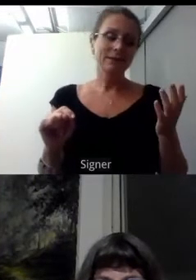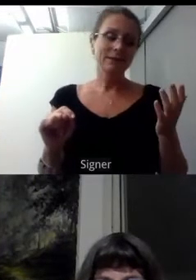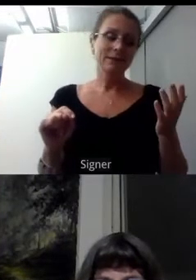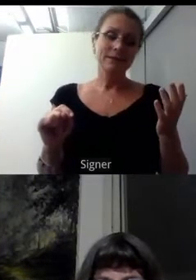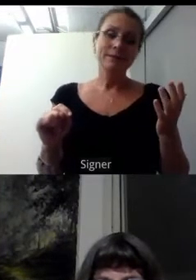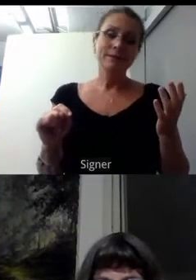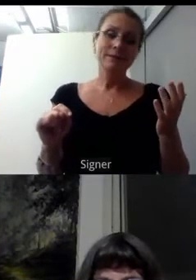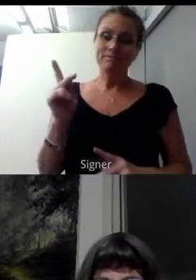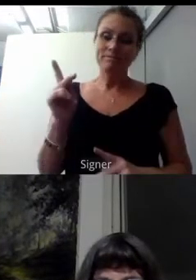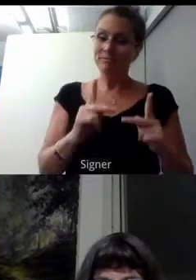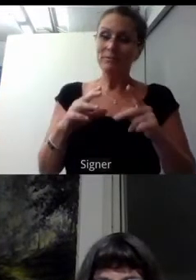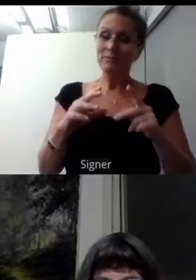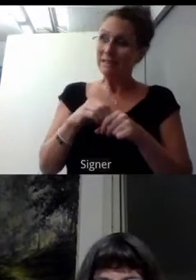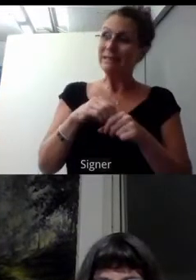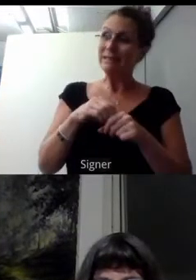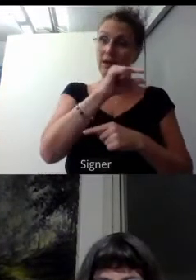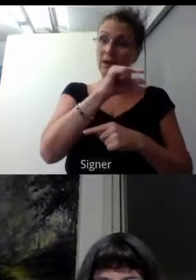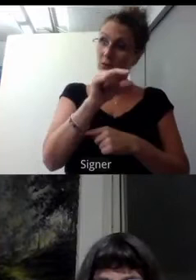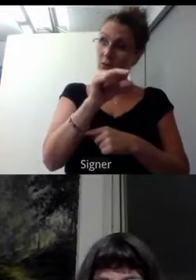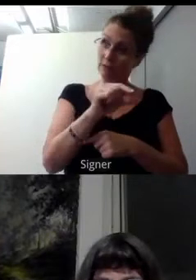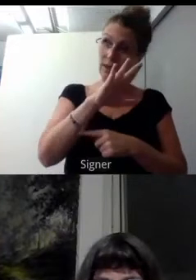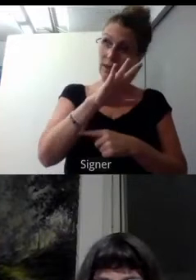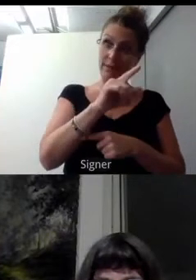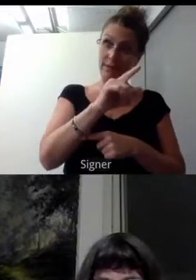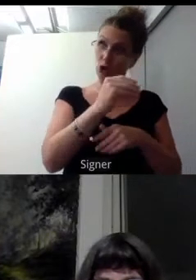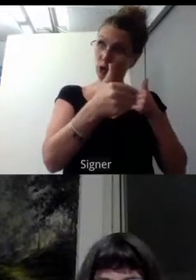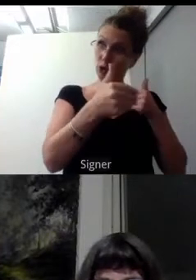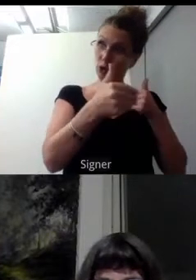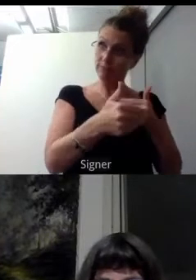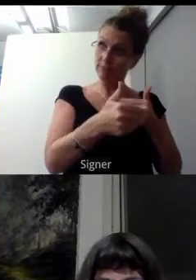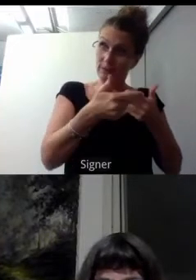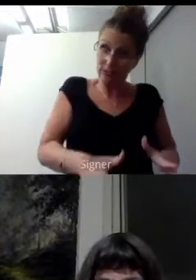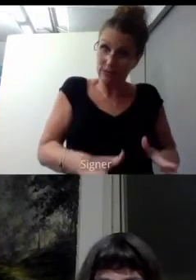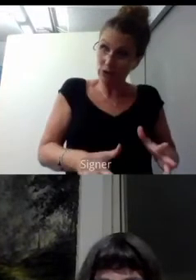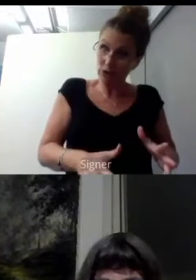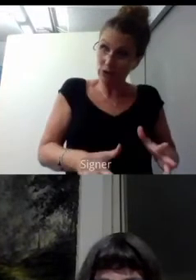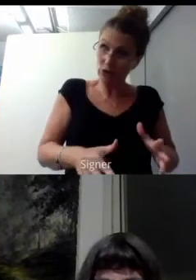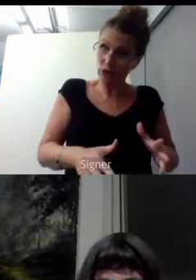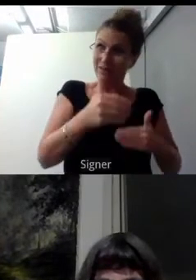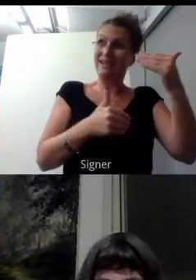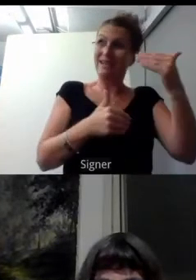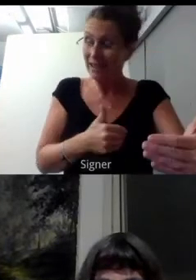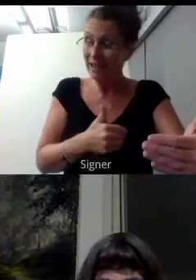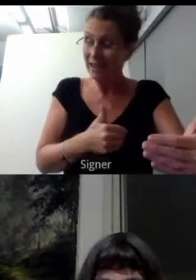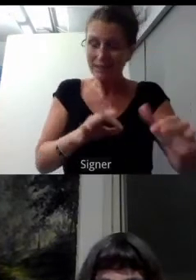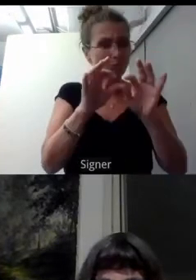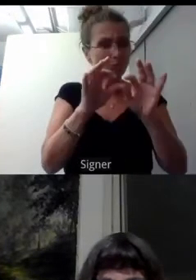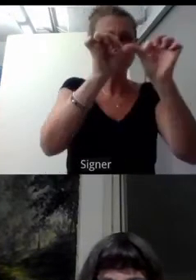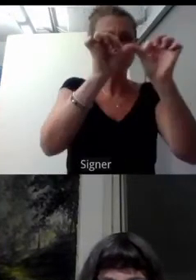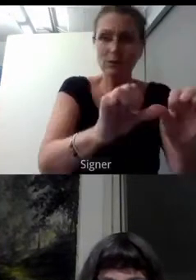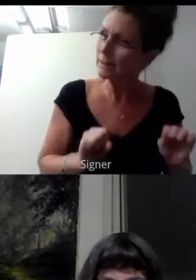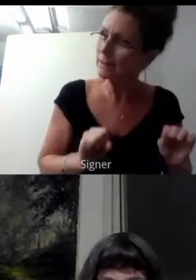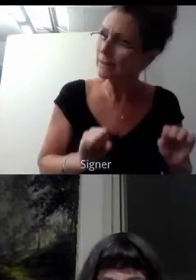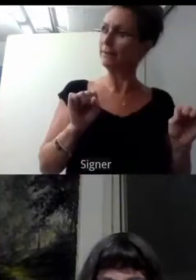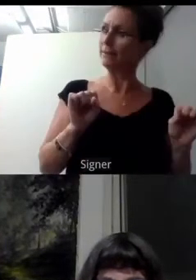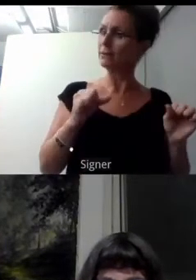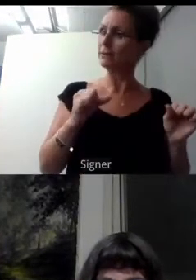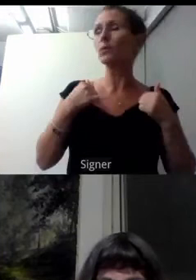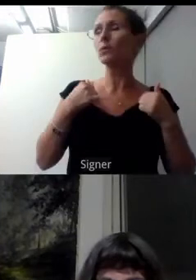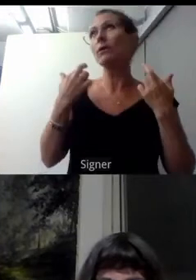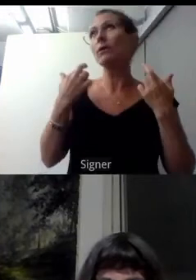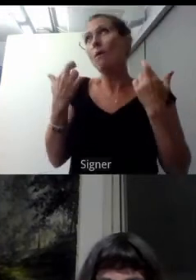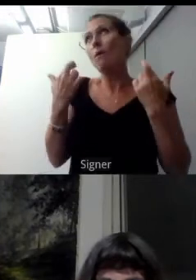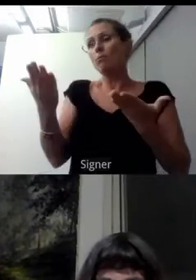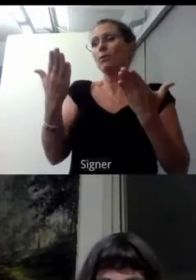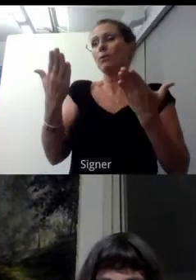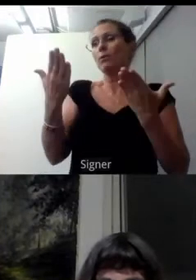legislature were even there when it was passed. That is the challenge, and the ideas we hope we've given you today will help you do that. I want to thank all